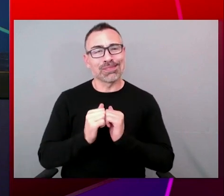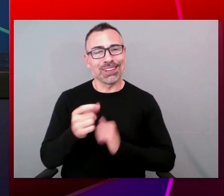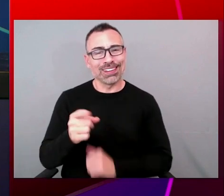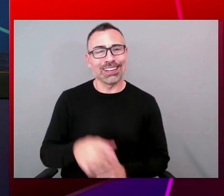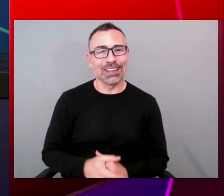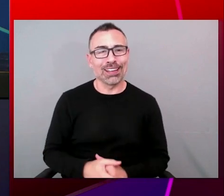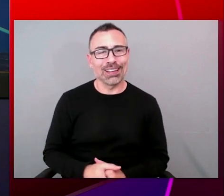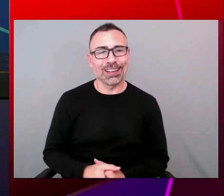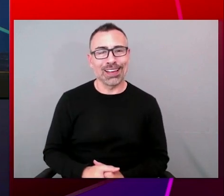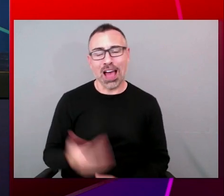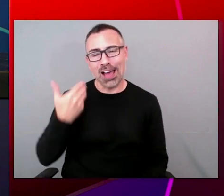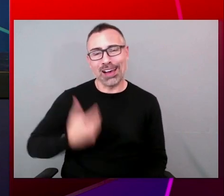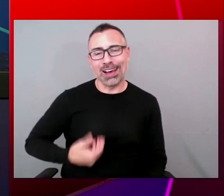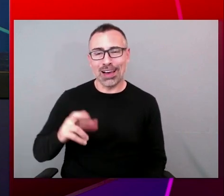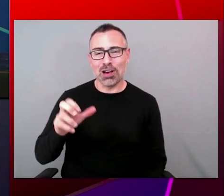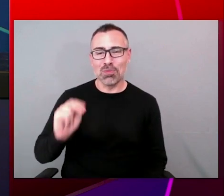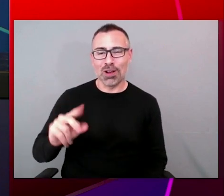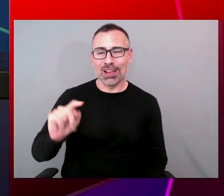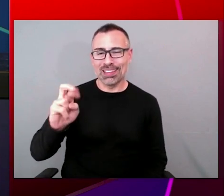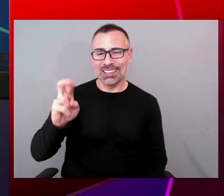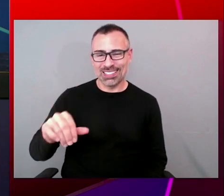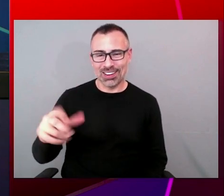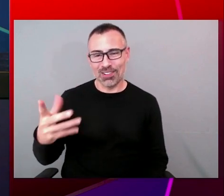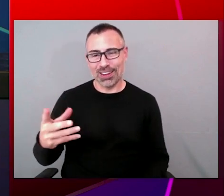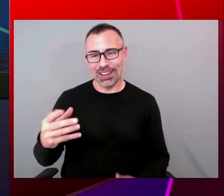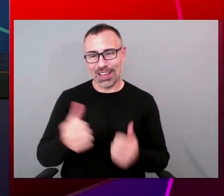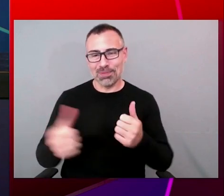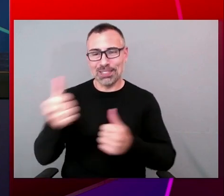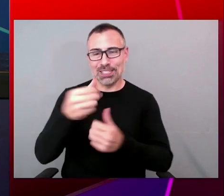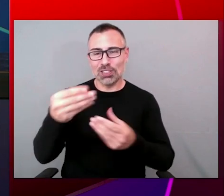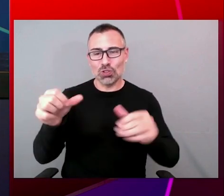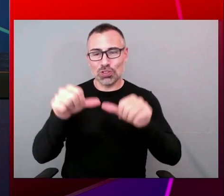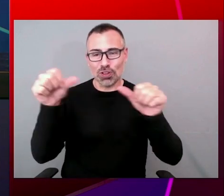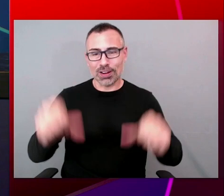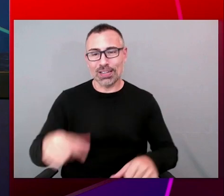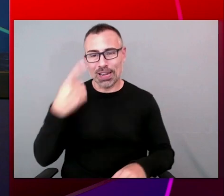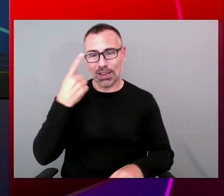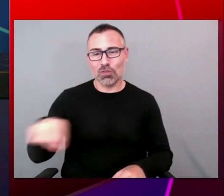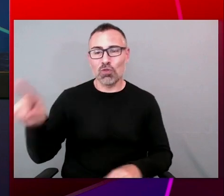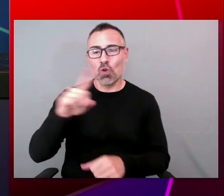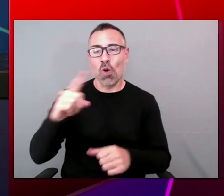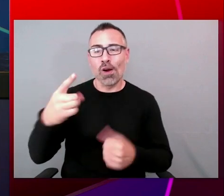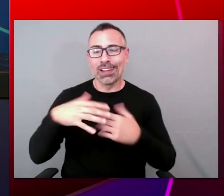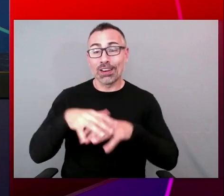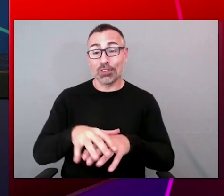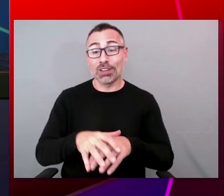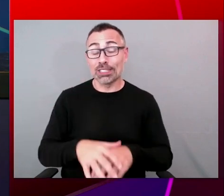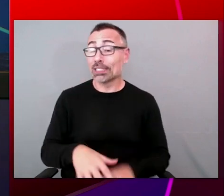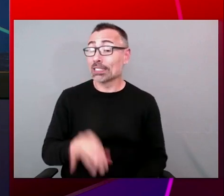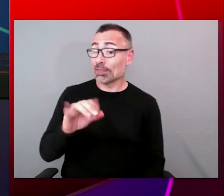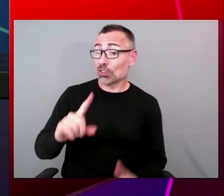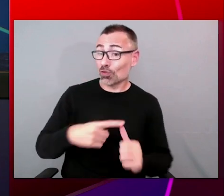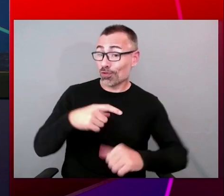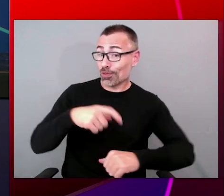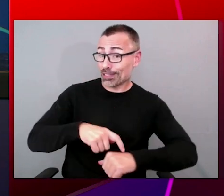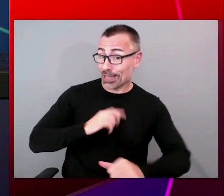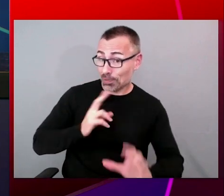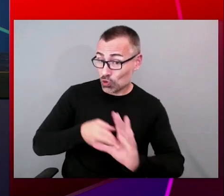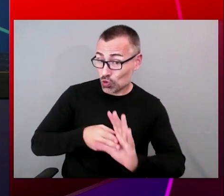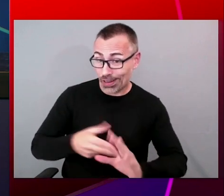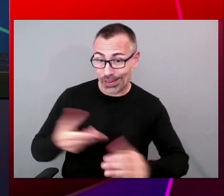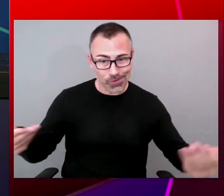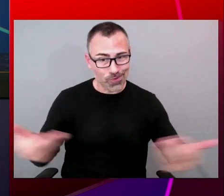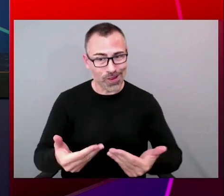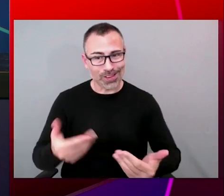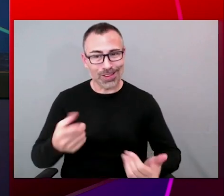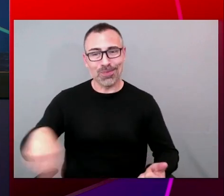Brian Terry, Senior Solution Architect for ISV Integrations. And if this is your first time joining us, welcome. We're here at reInvent